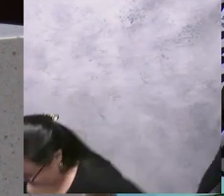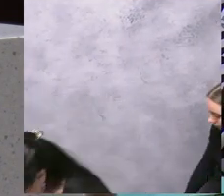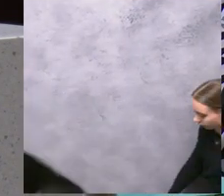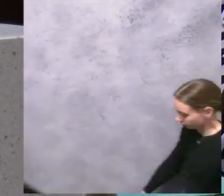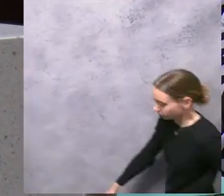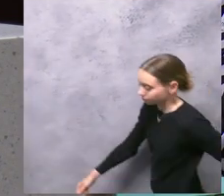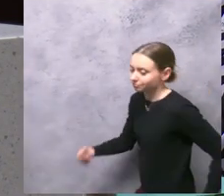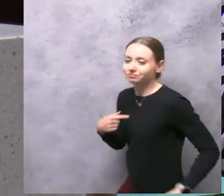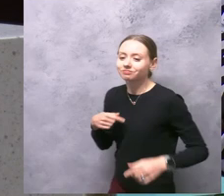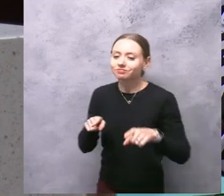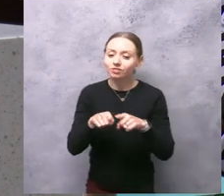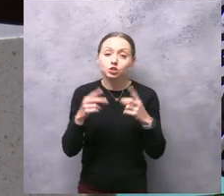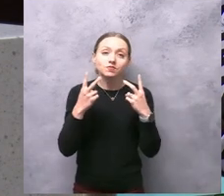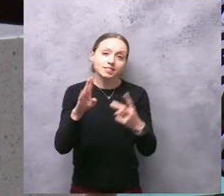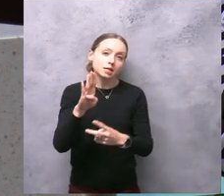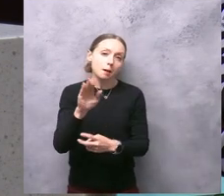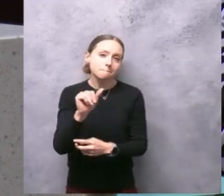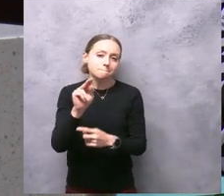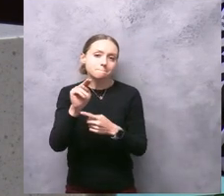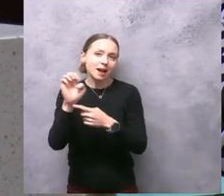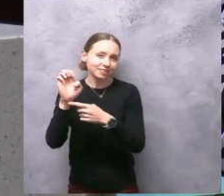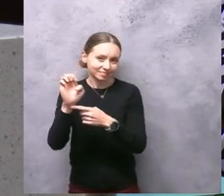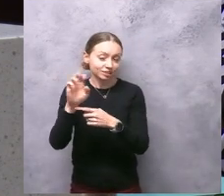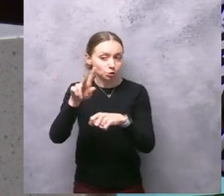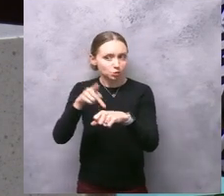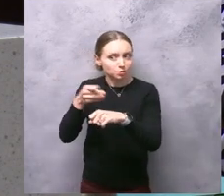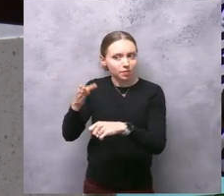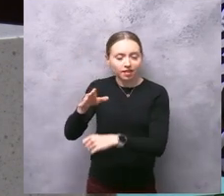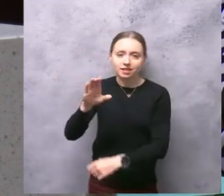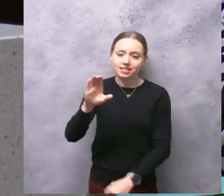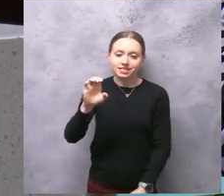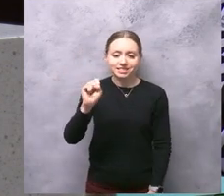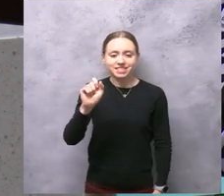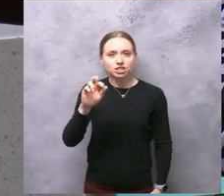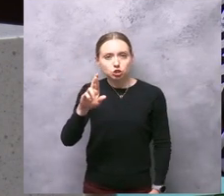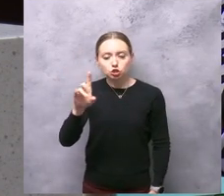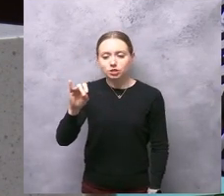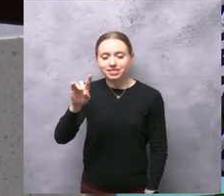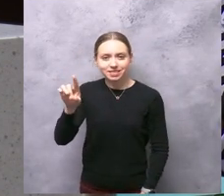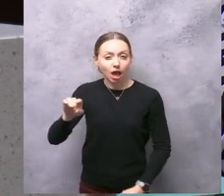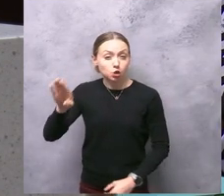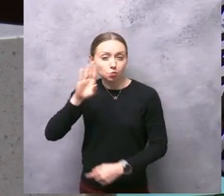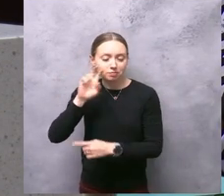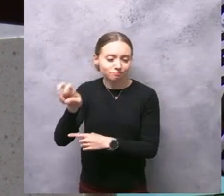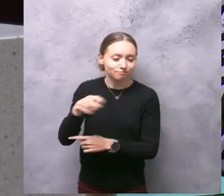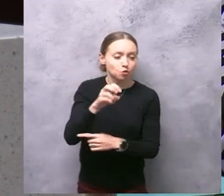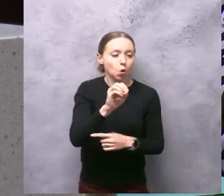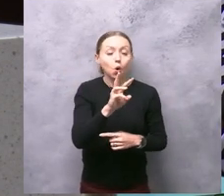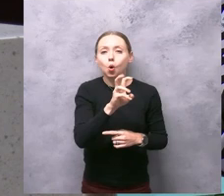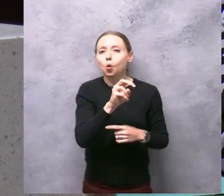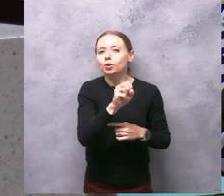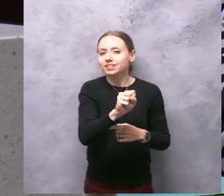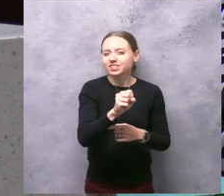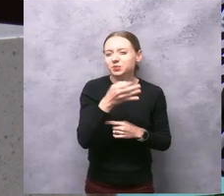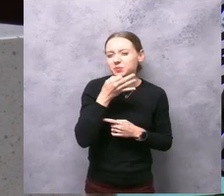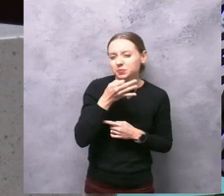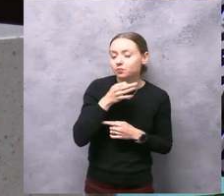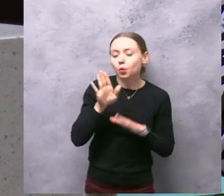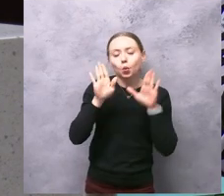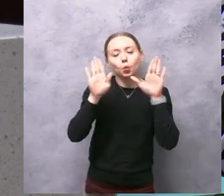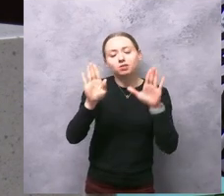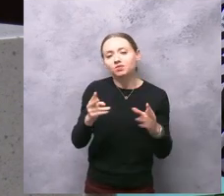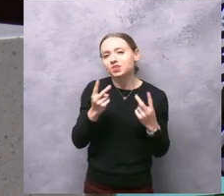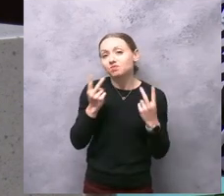B-A-N-E, Bain, Principal Cesar Diaz, who's going to be going to Owens shortly. It was a wonderful visit. That campus has